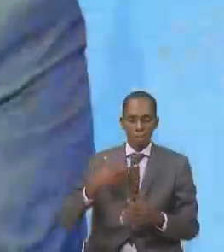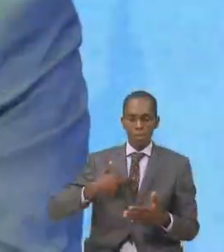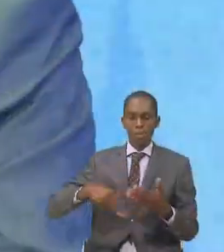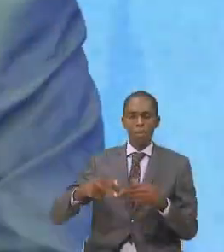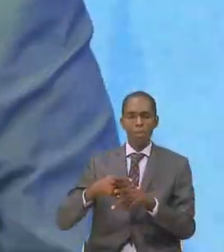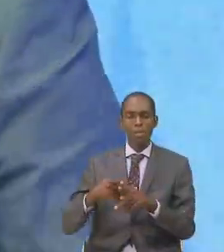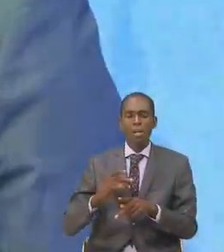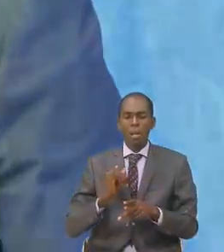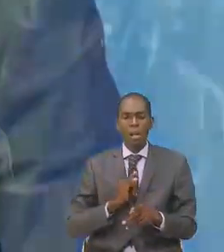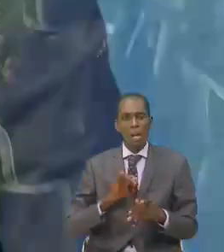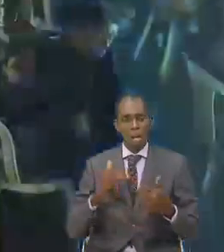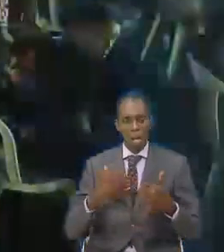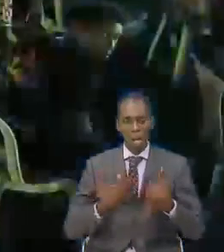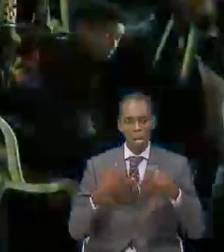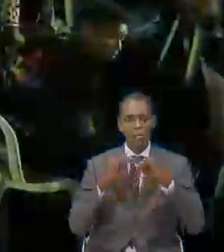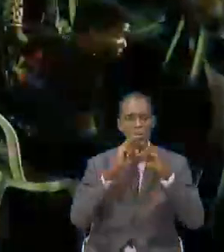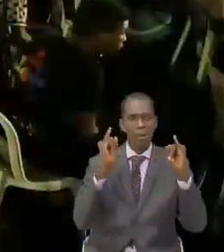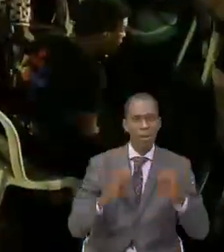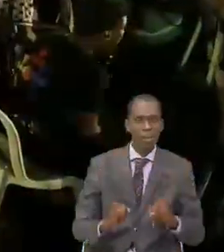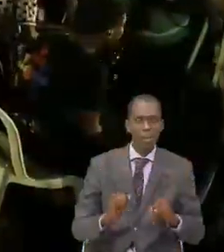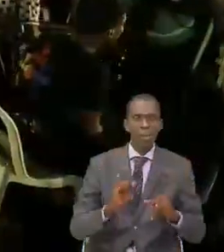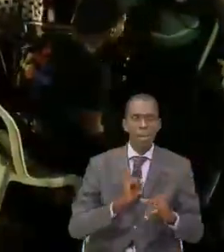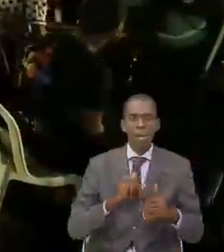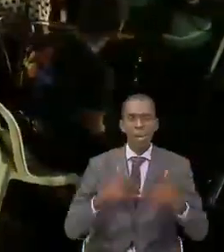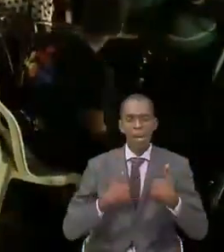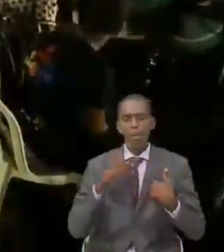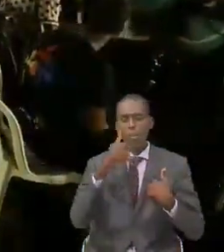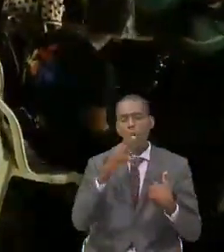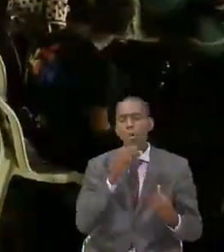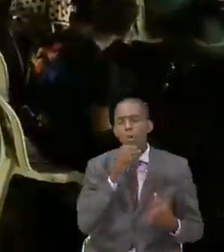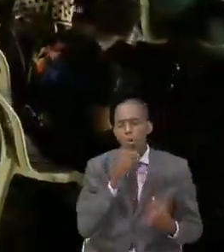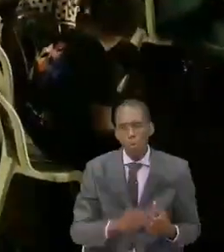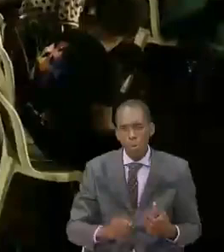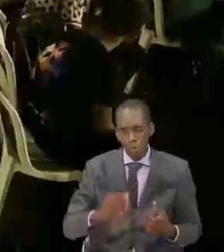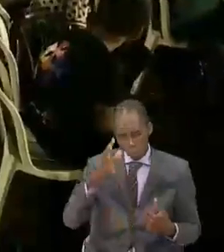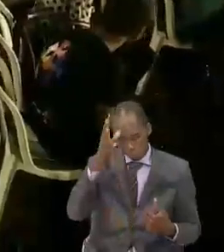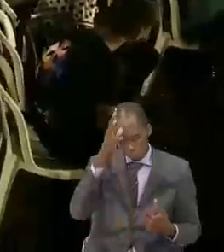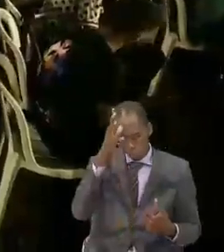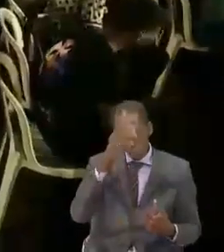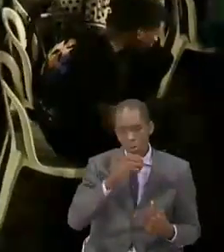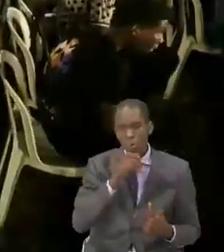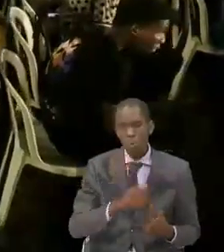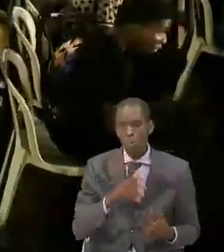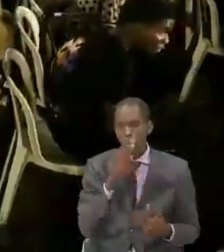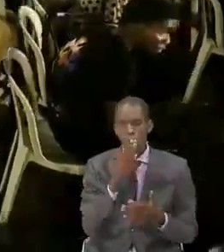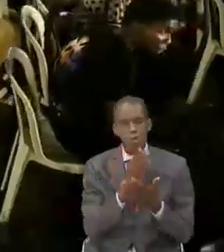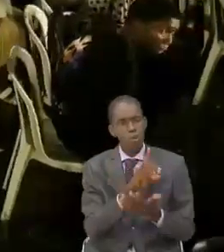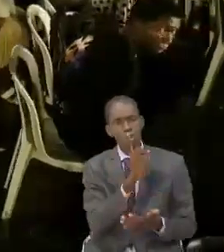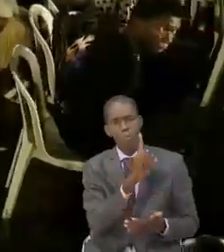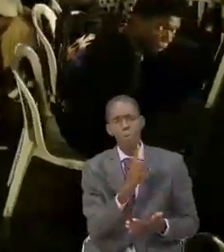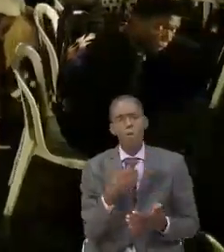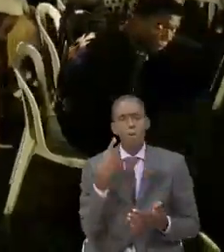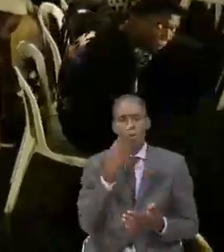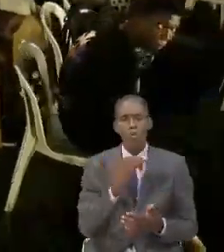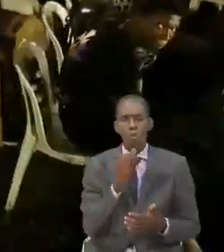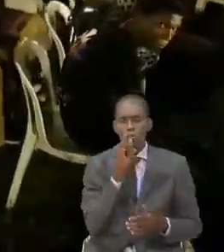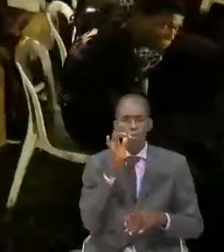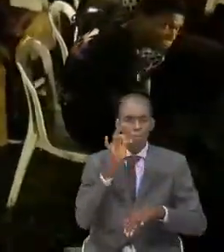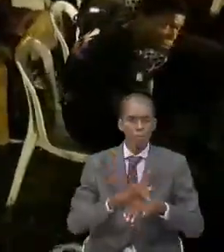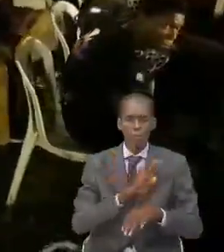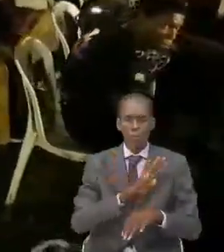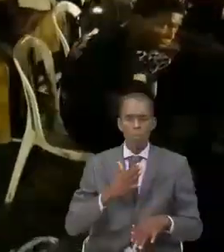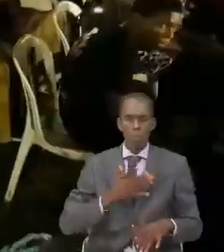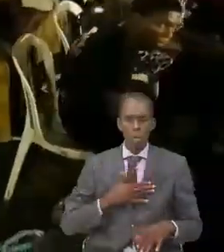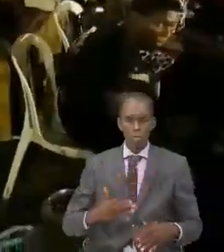I have religion. I have idol. I have one old man somewhere. I have